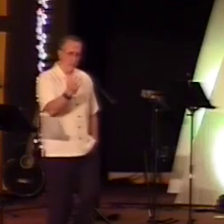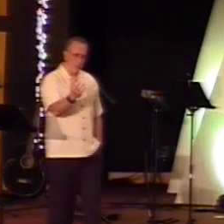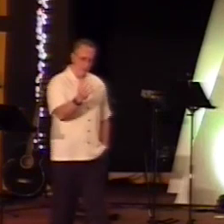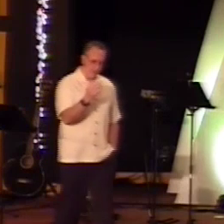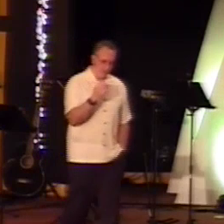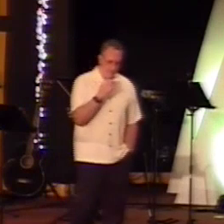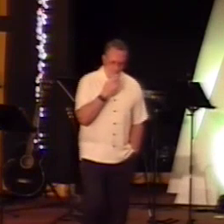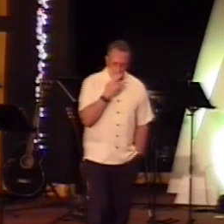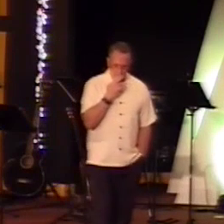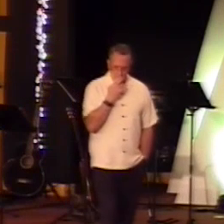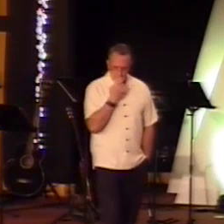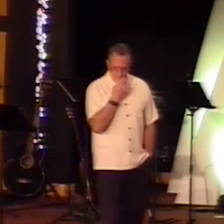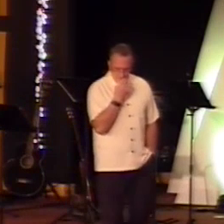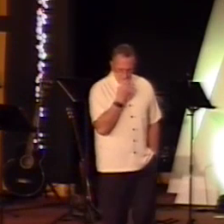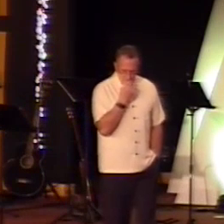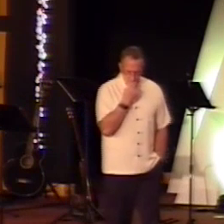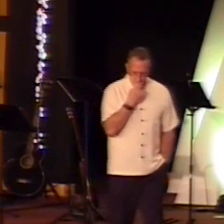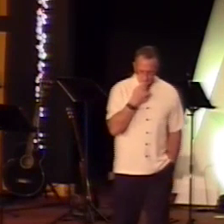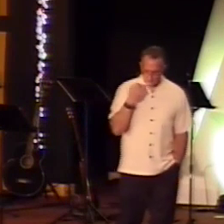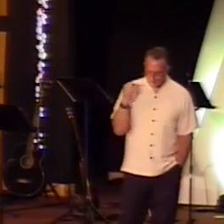Let me do a little experiment first.